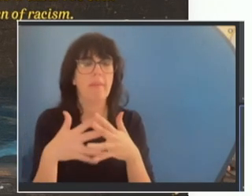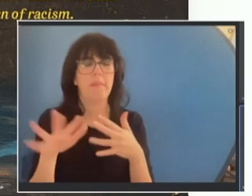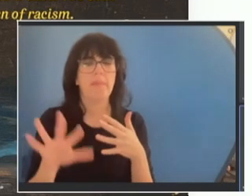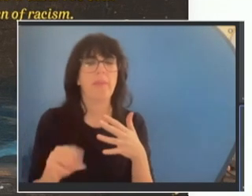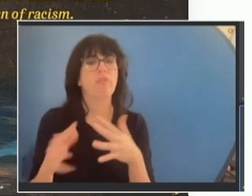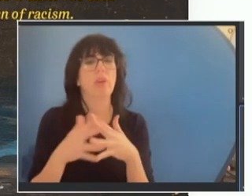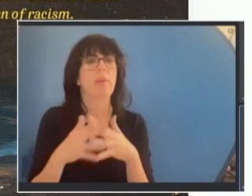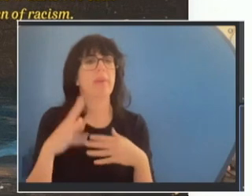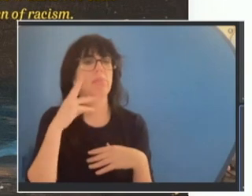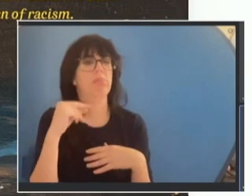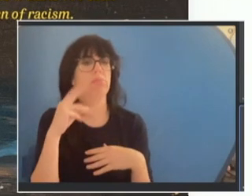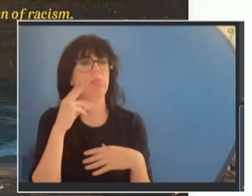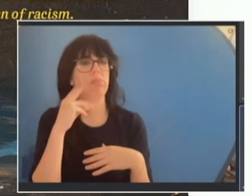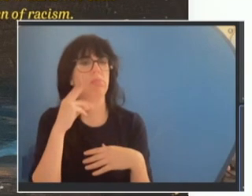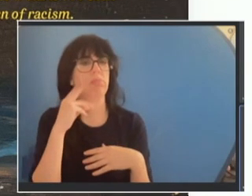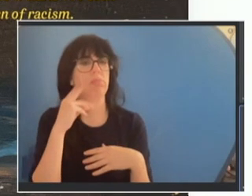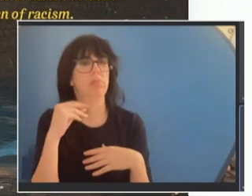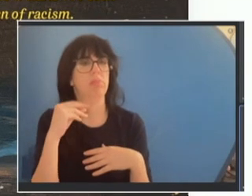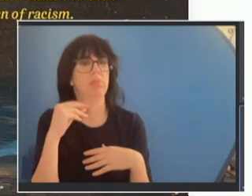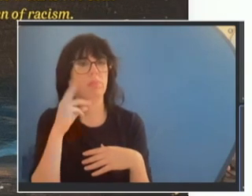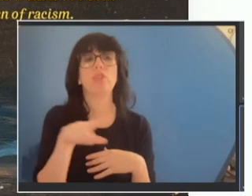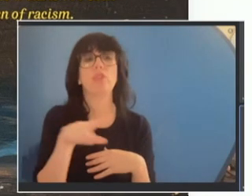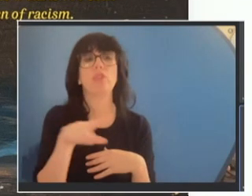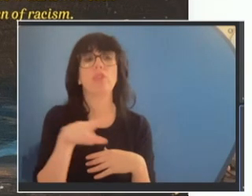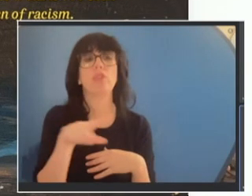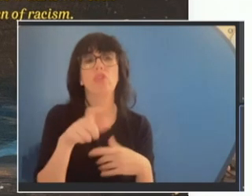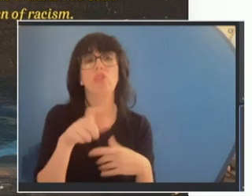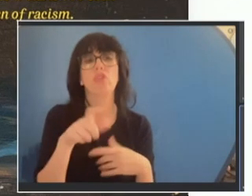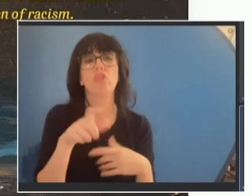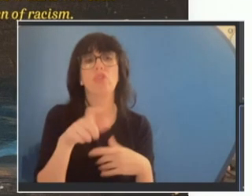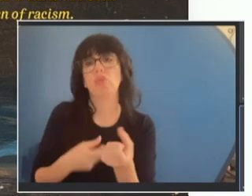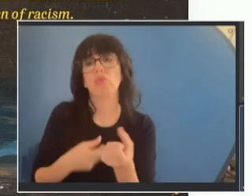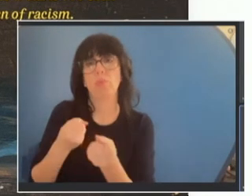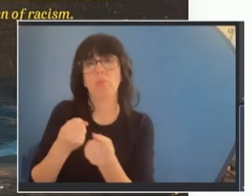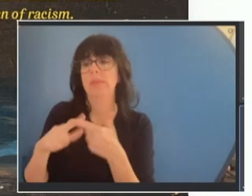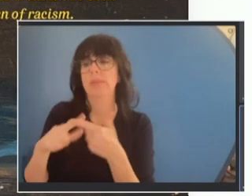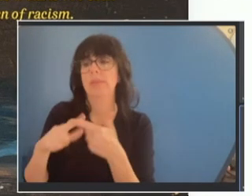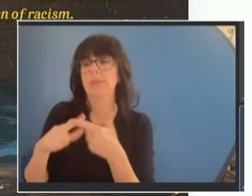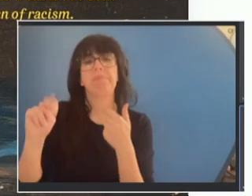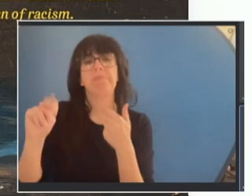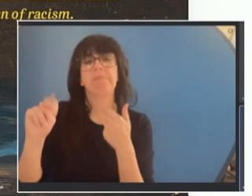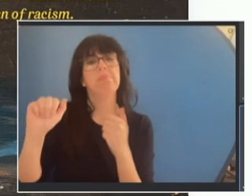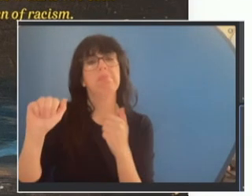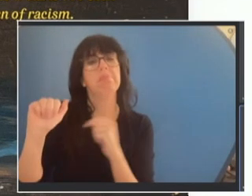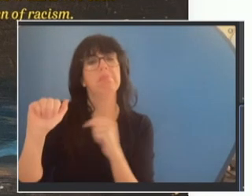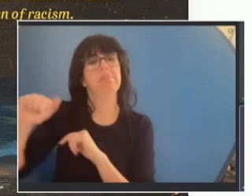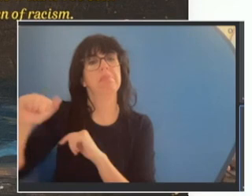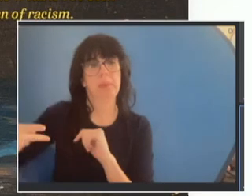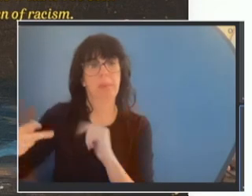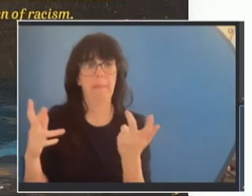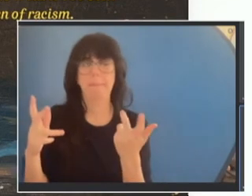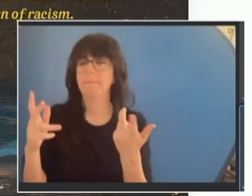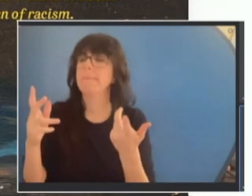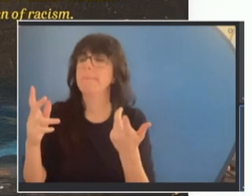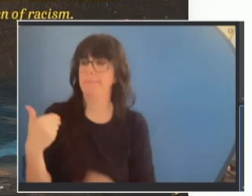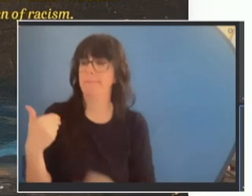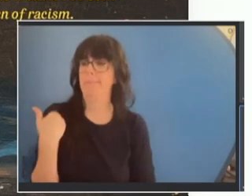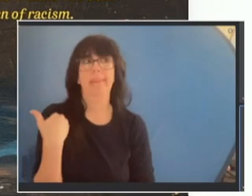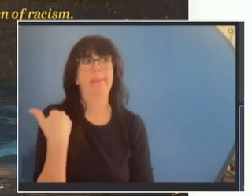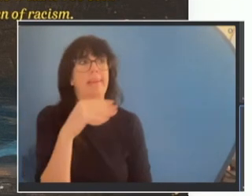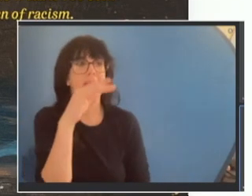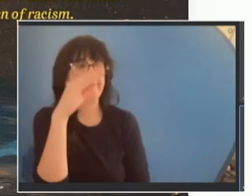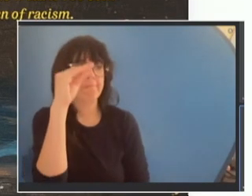the National Association for the Advancement of Colored People, NAACP. Young Bayard gave up his bed